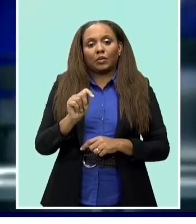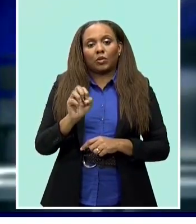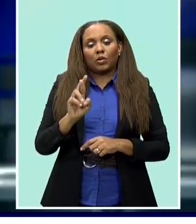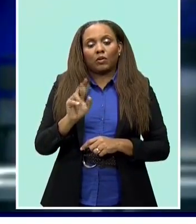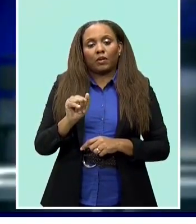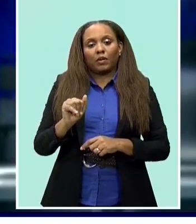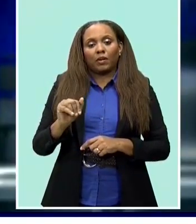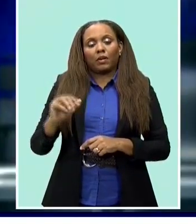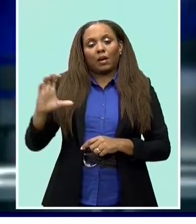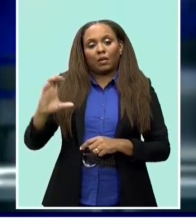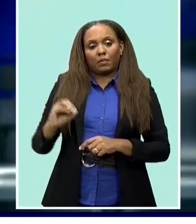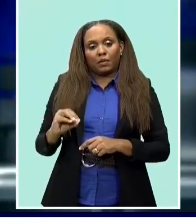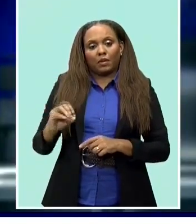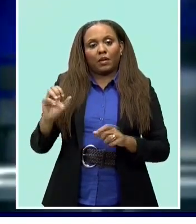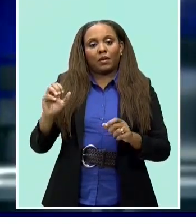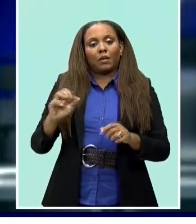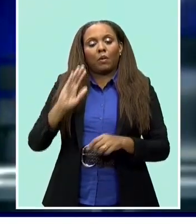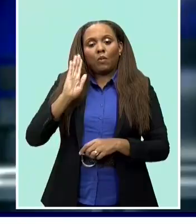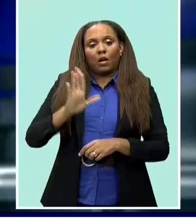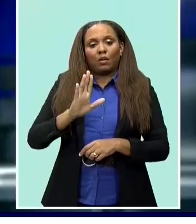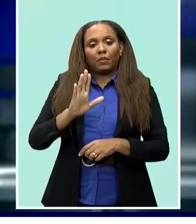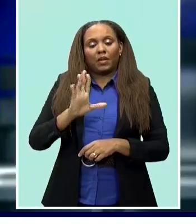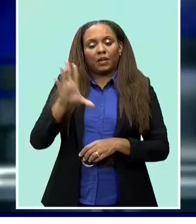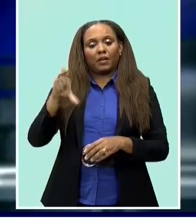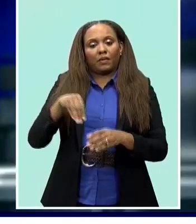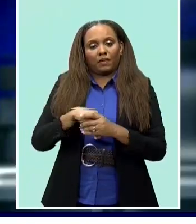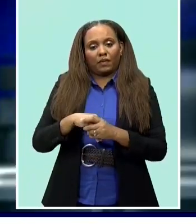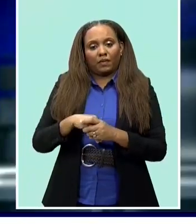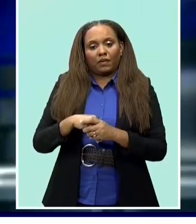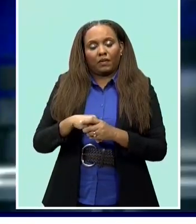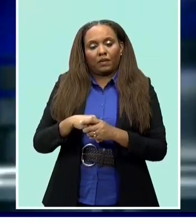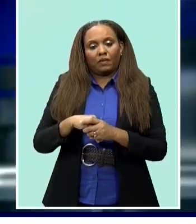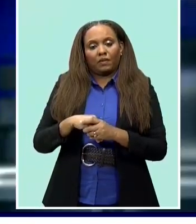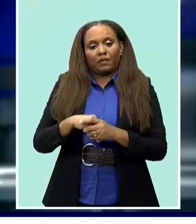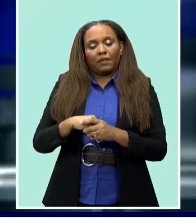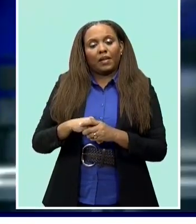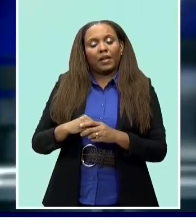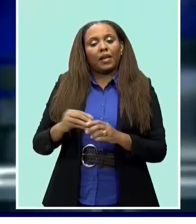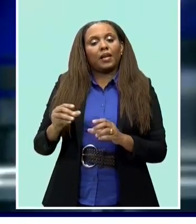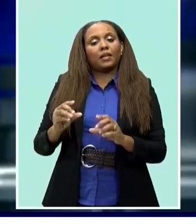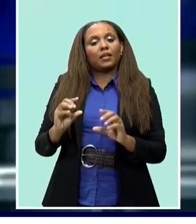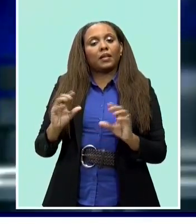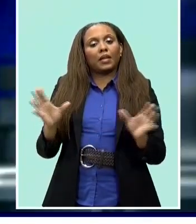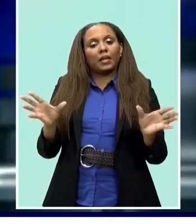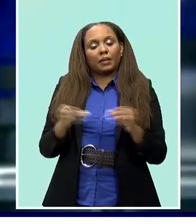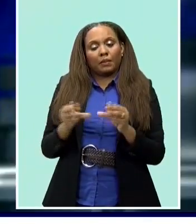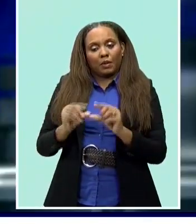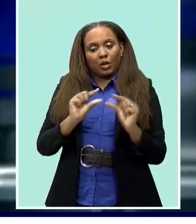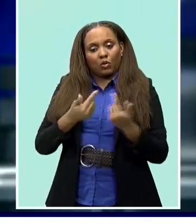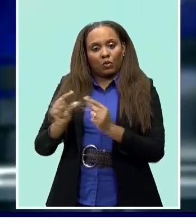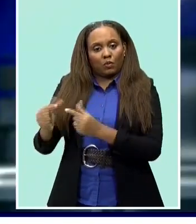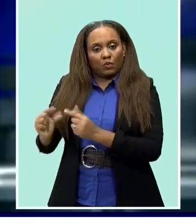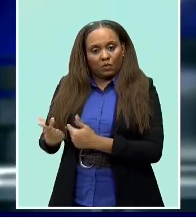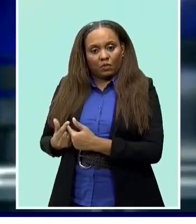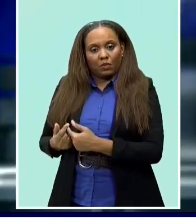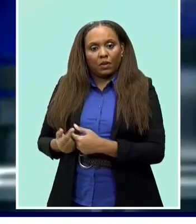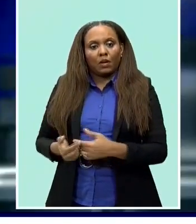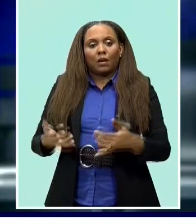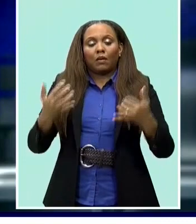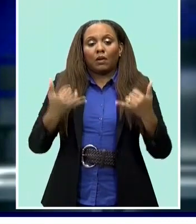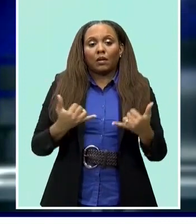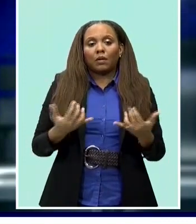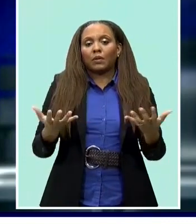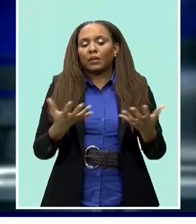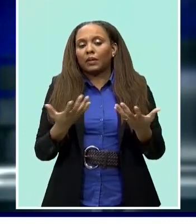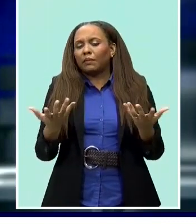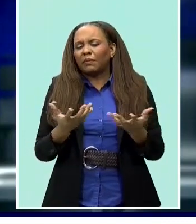so that citizens can pose questions or make complaints about the delivery of service. As for the difference between the current system of governance and what is